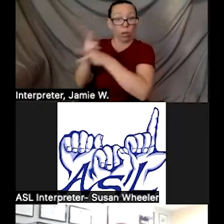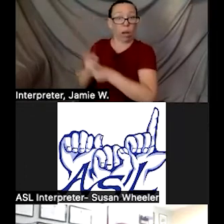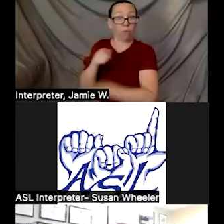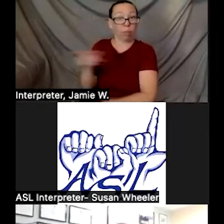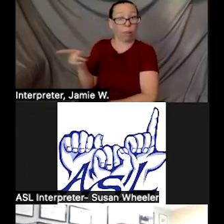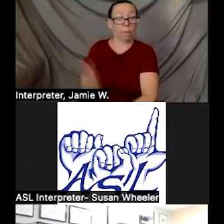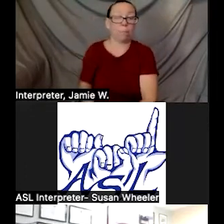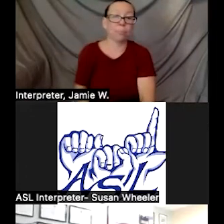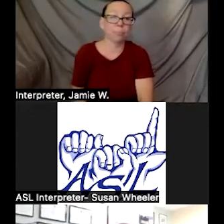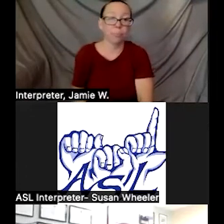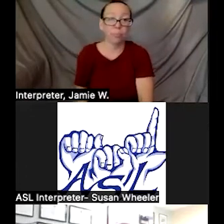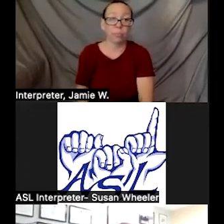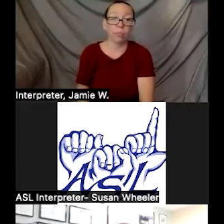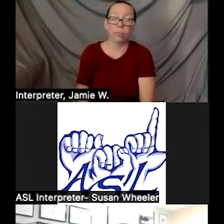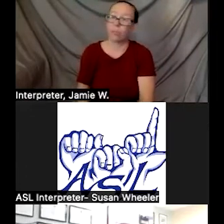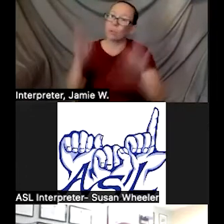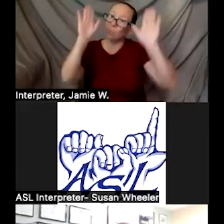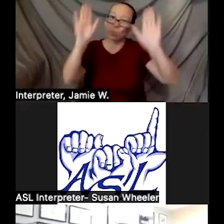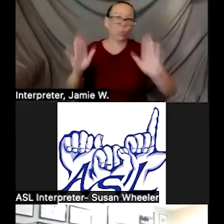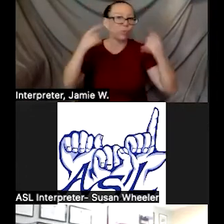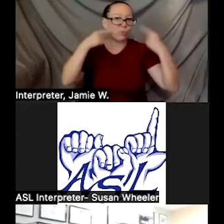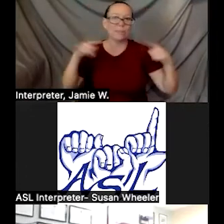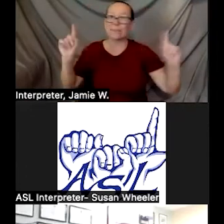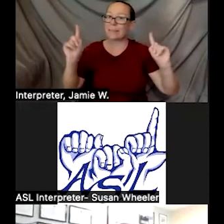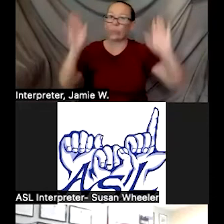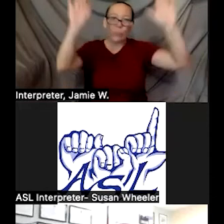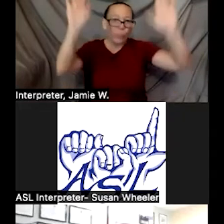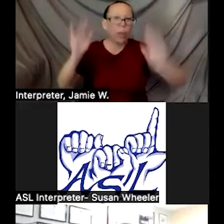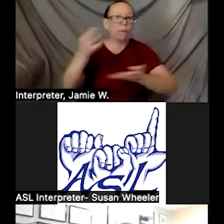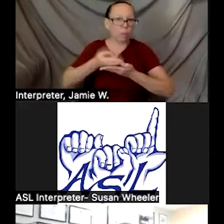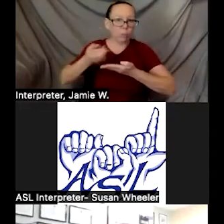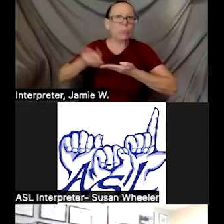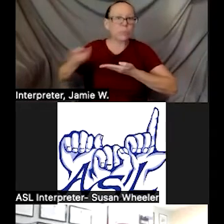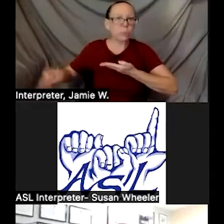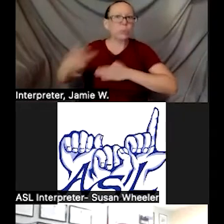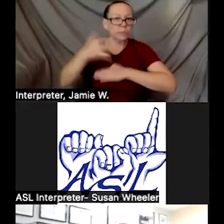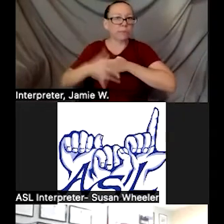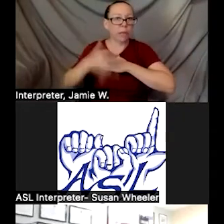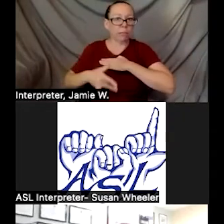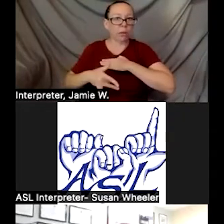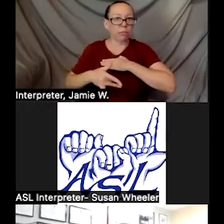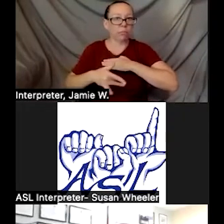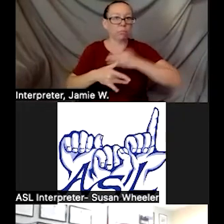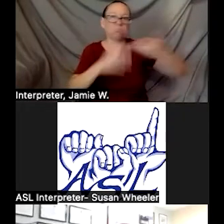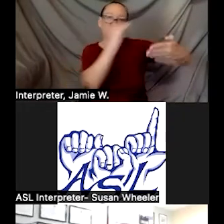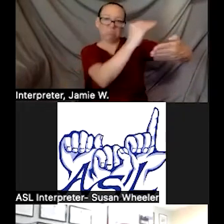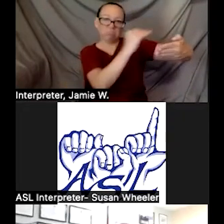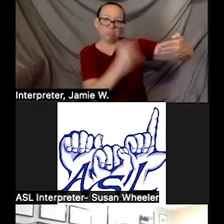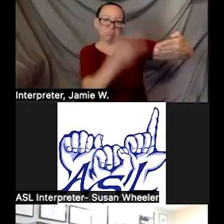made great inroads with that. And there's a lot of really great resources out there. And these are some of the resources that are